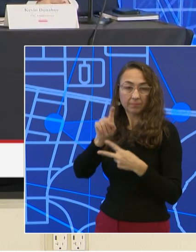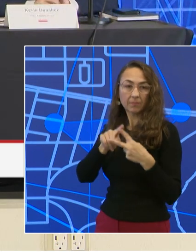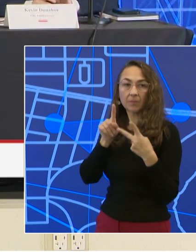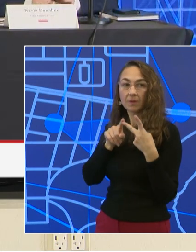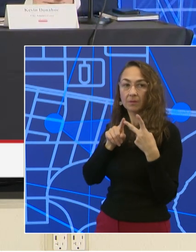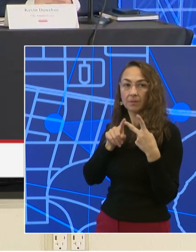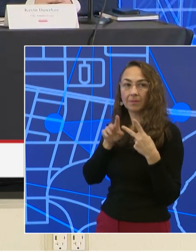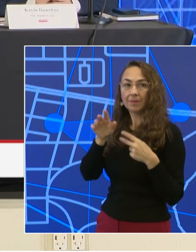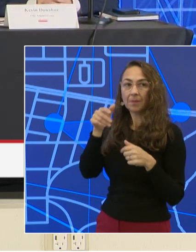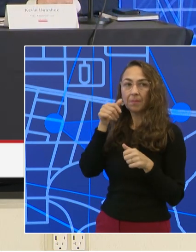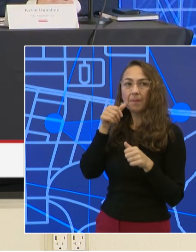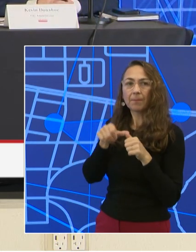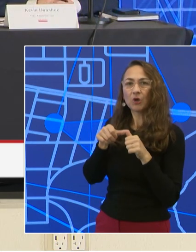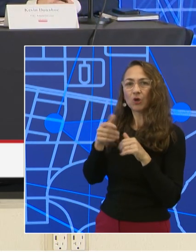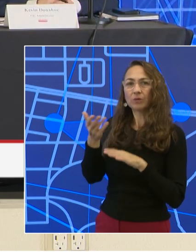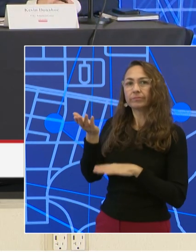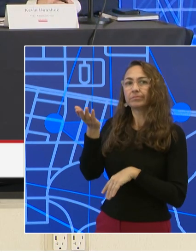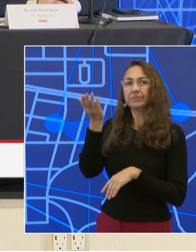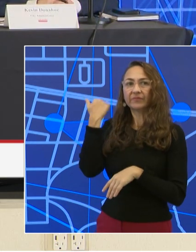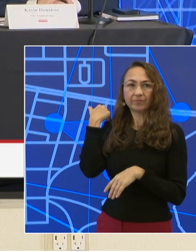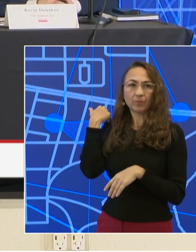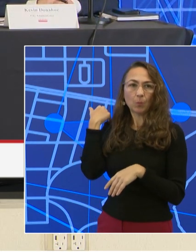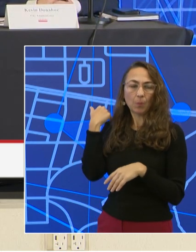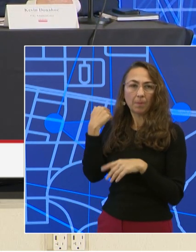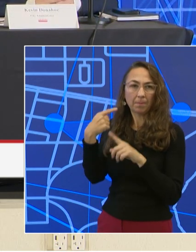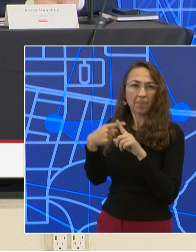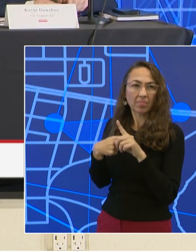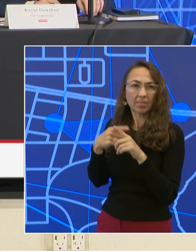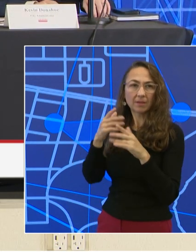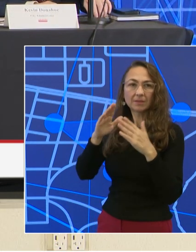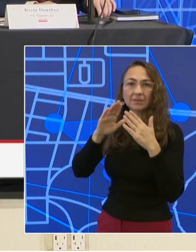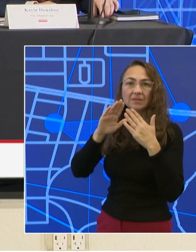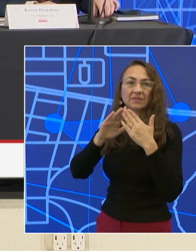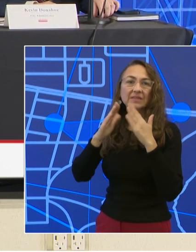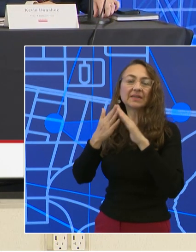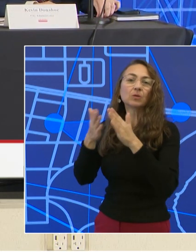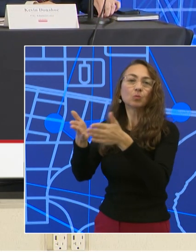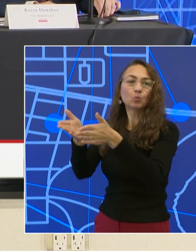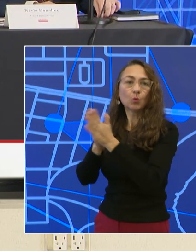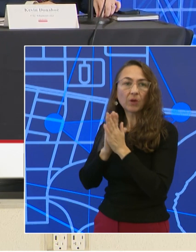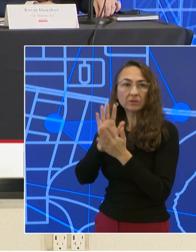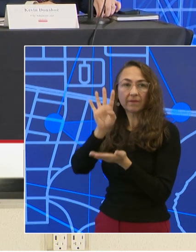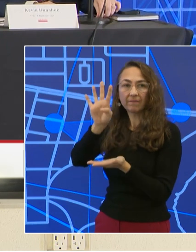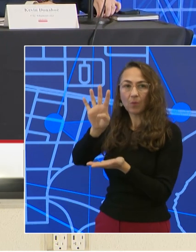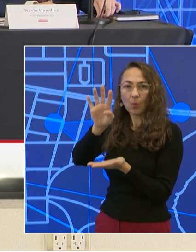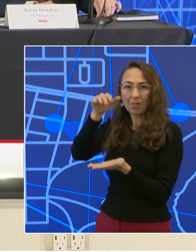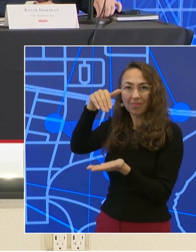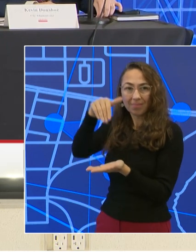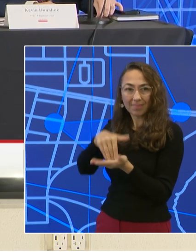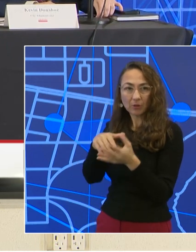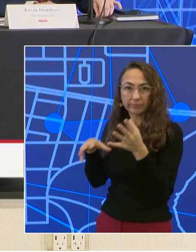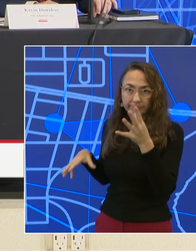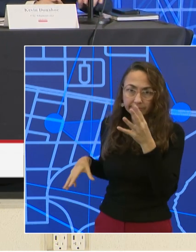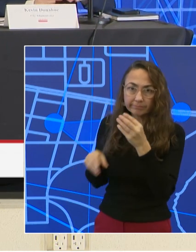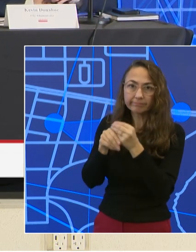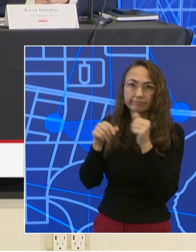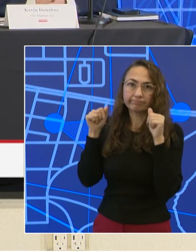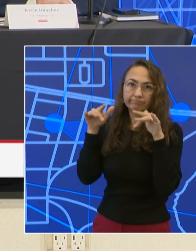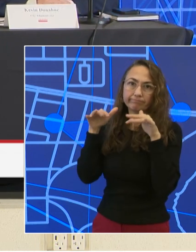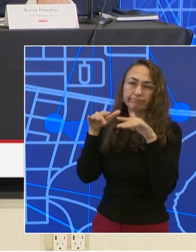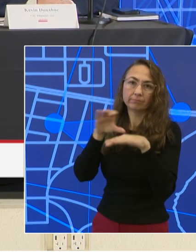earlier last month, the city was requesting 4,000 additional police officers for